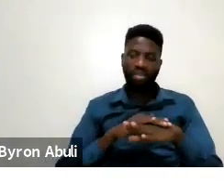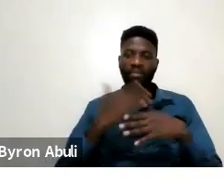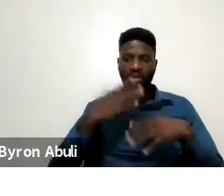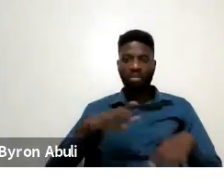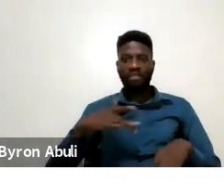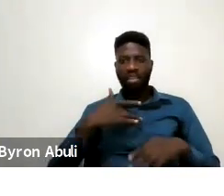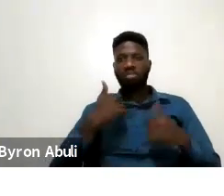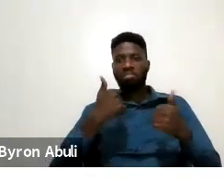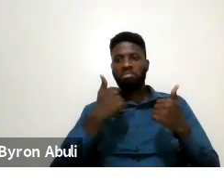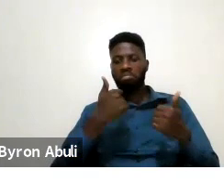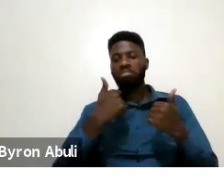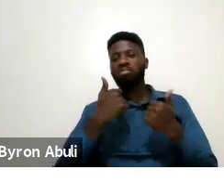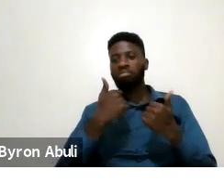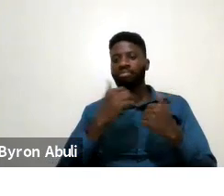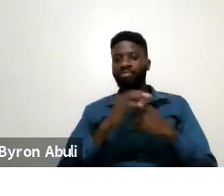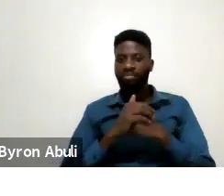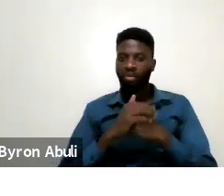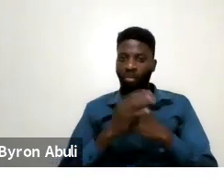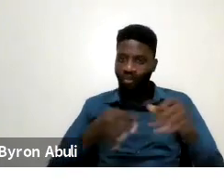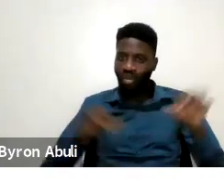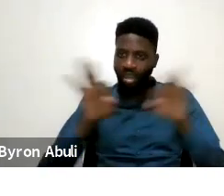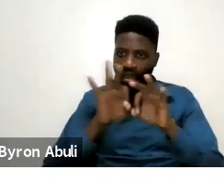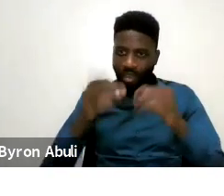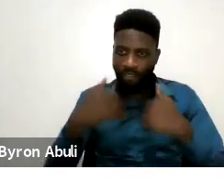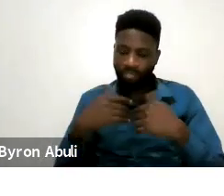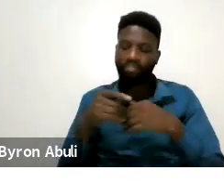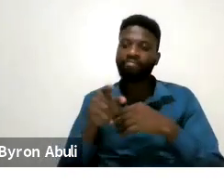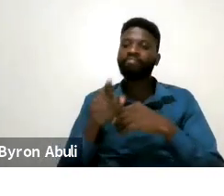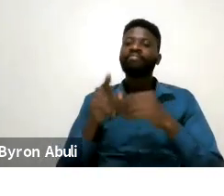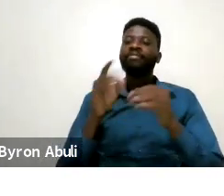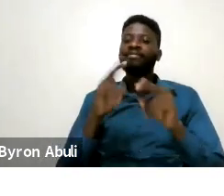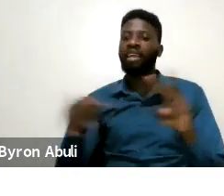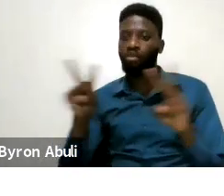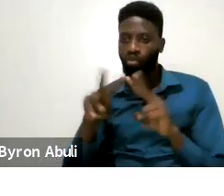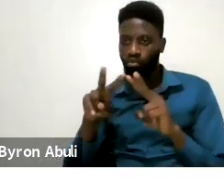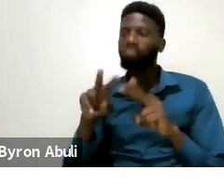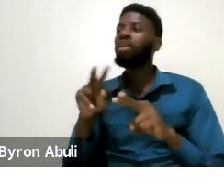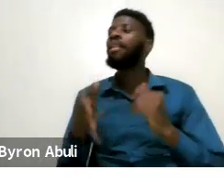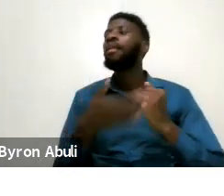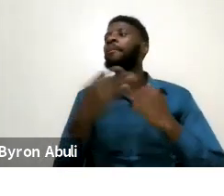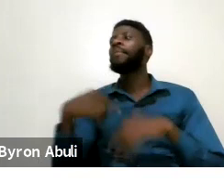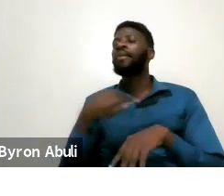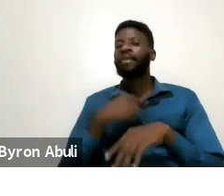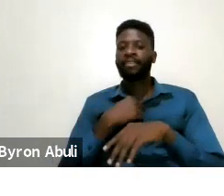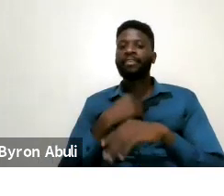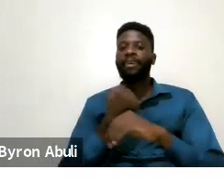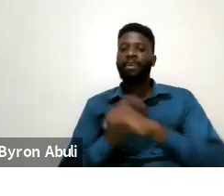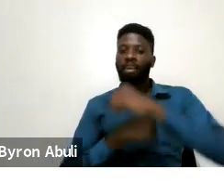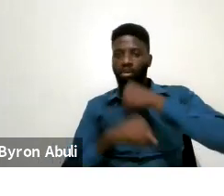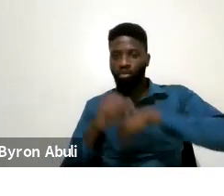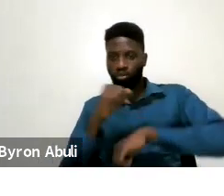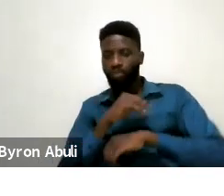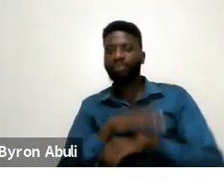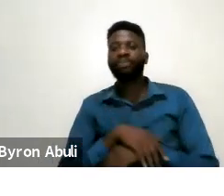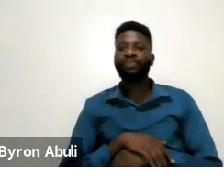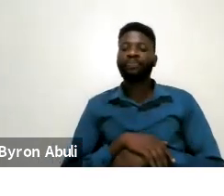motive behind purposeful action. They are the ends to which we act and come in many forms. Personal values